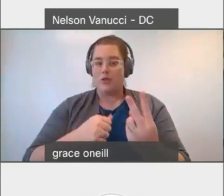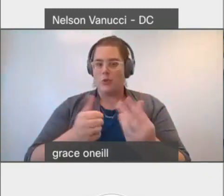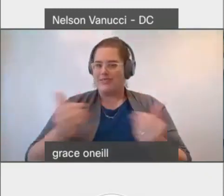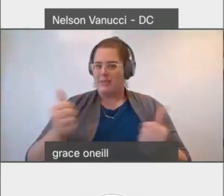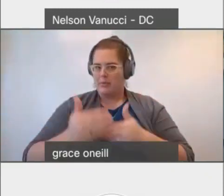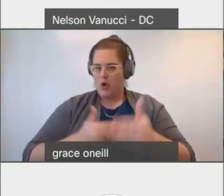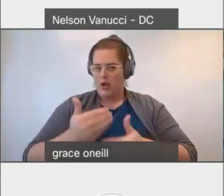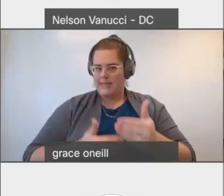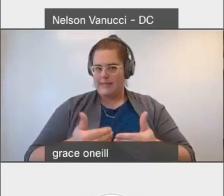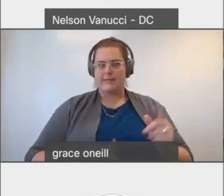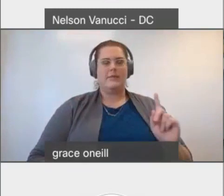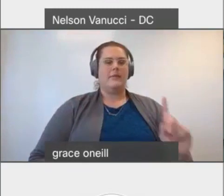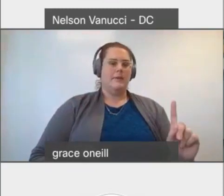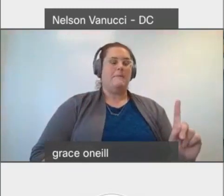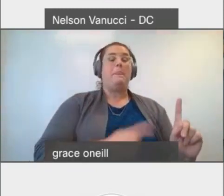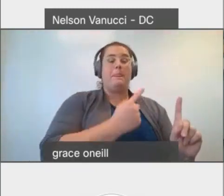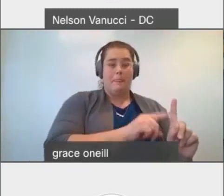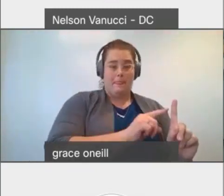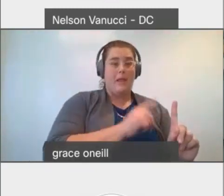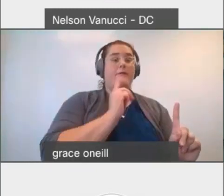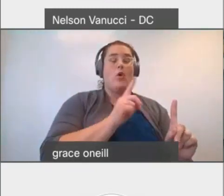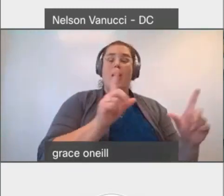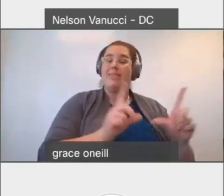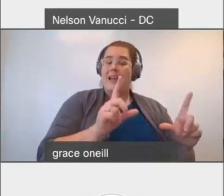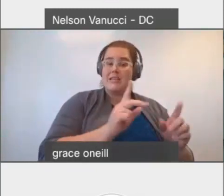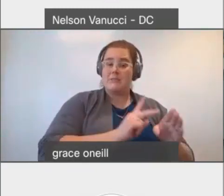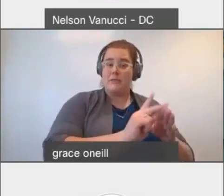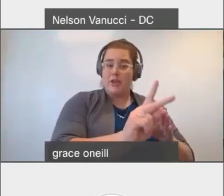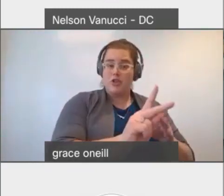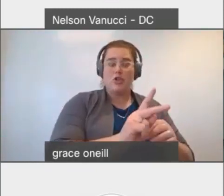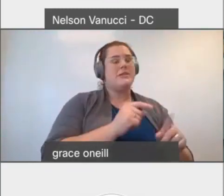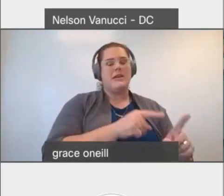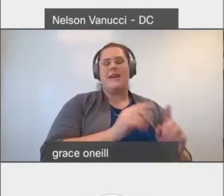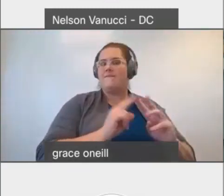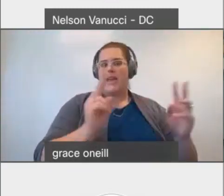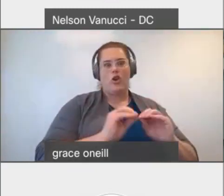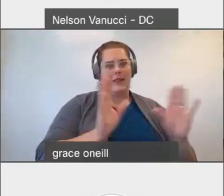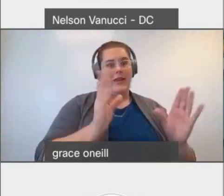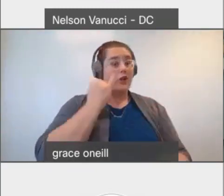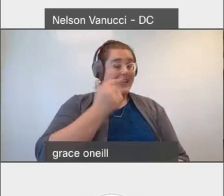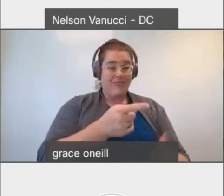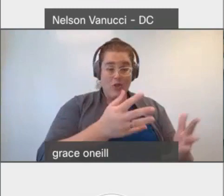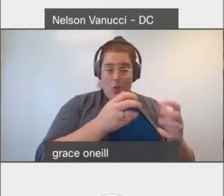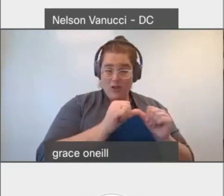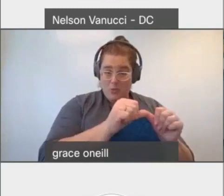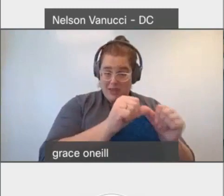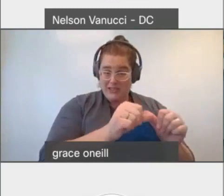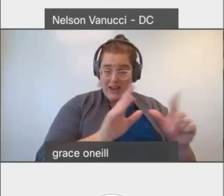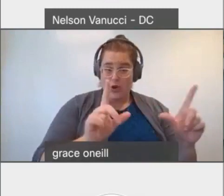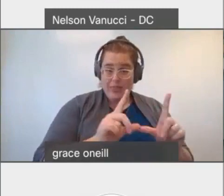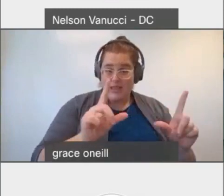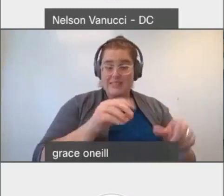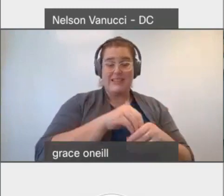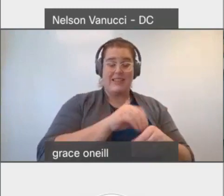is, especially for licensed professionals, it's very clear. If you want to maintain your license in the District